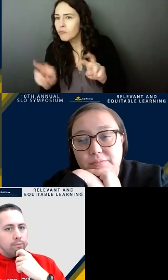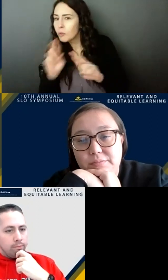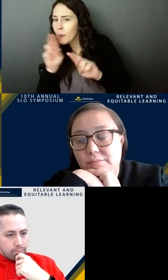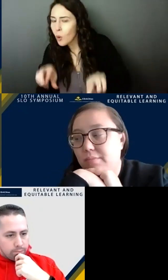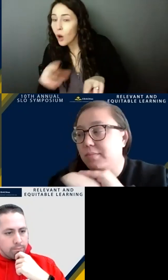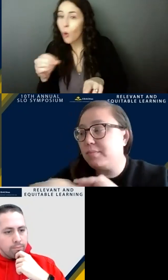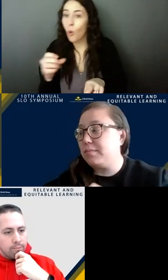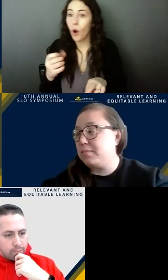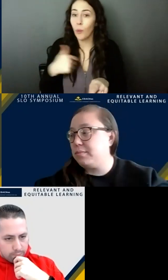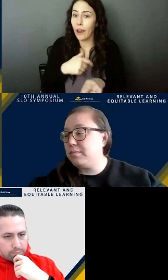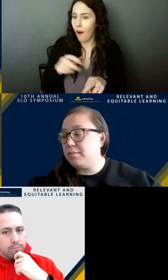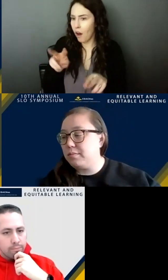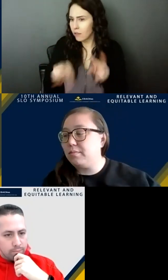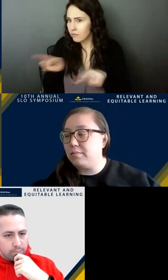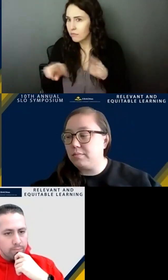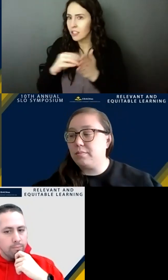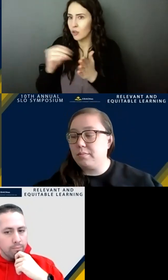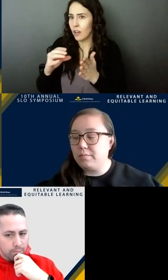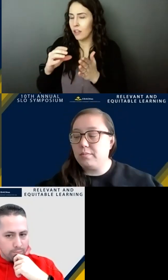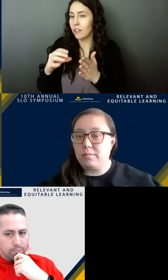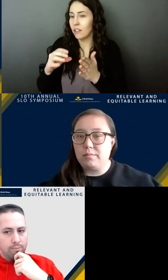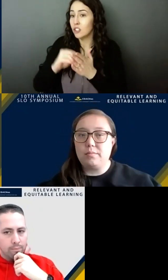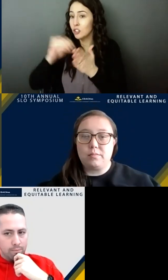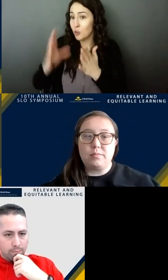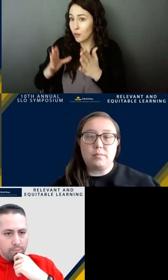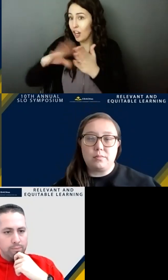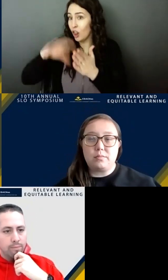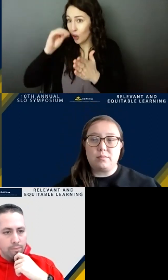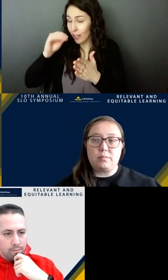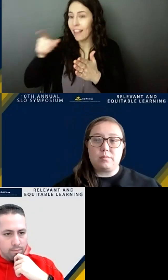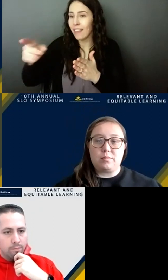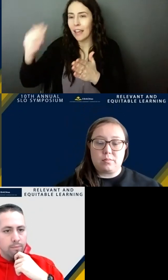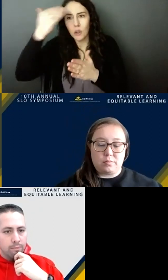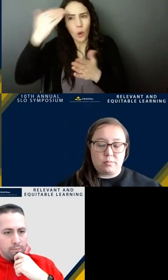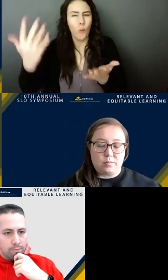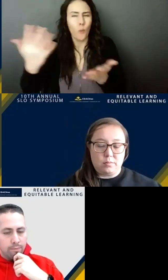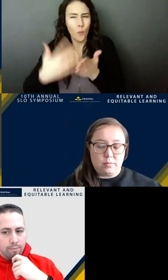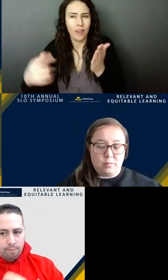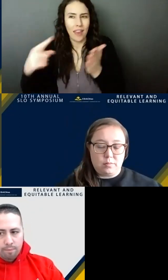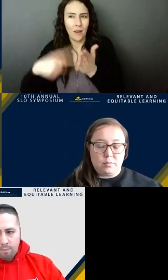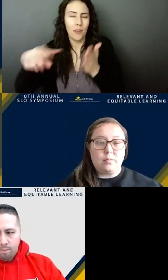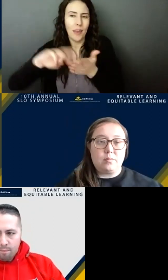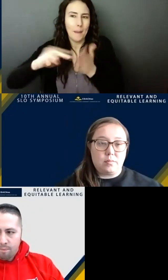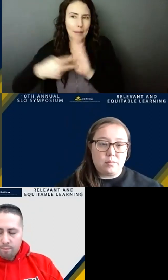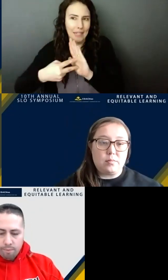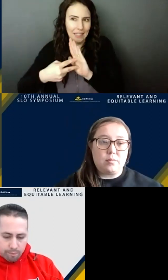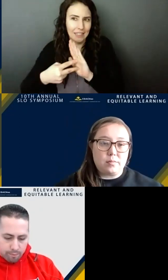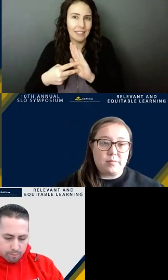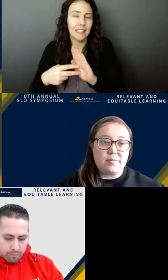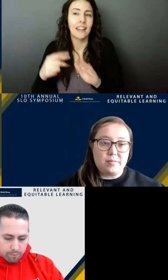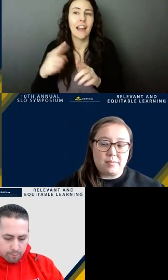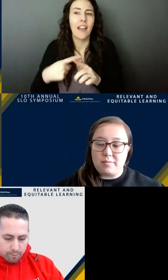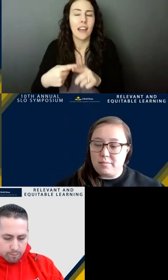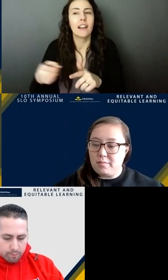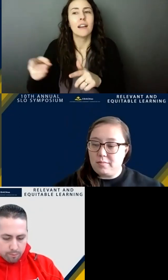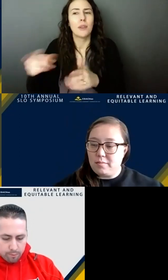have some grounding as to what that even means. But the more we're talking to students about it in the first place, the more they can be flagging language and